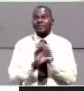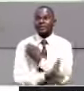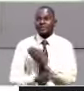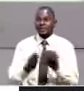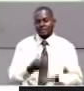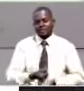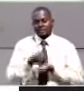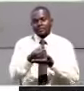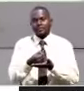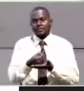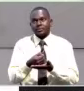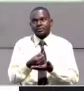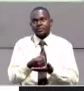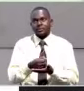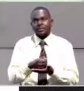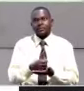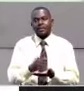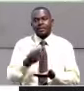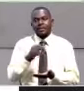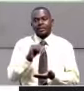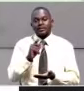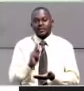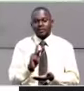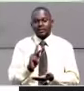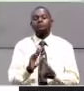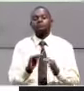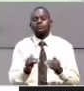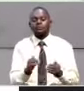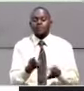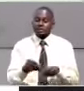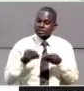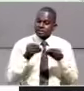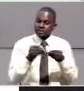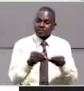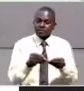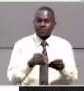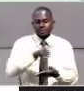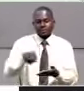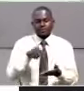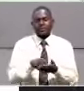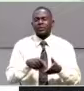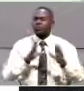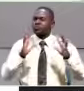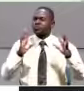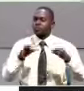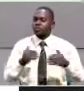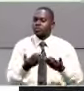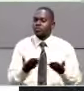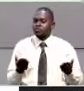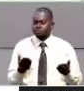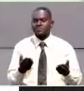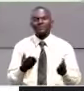help of MEDEL and IHK. IHK has offered a center of excellence where these